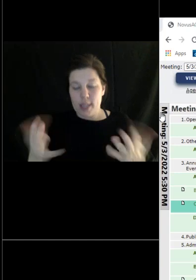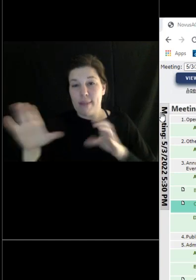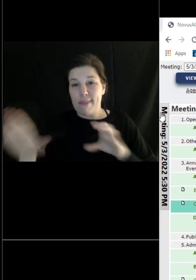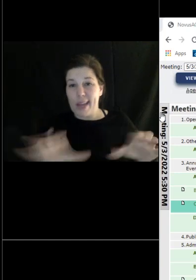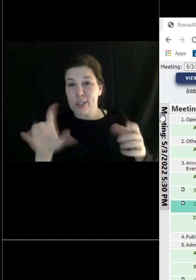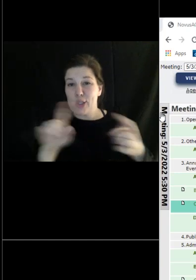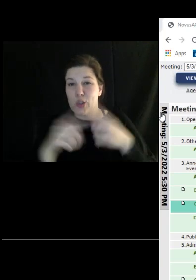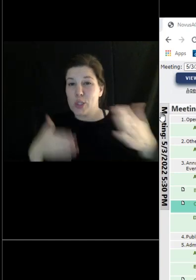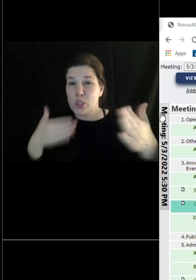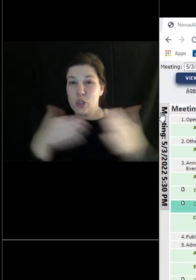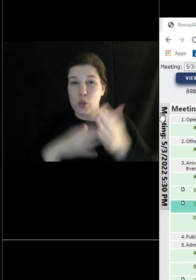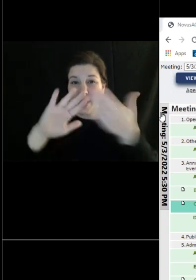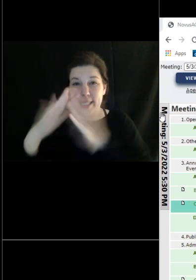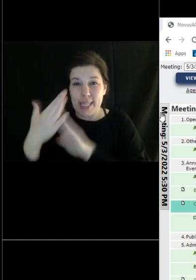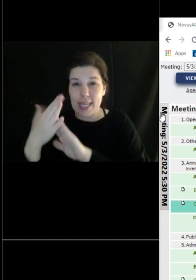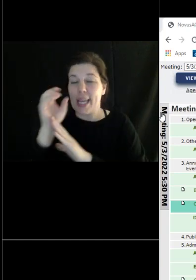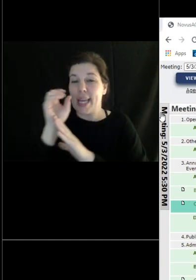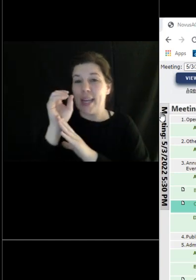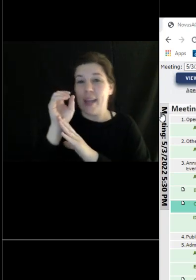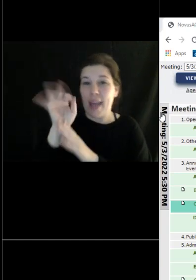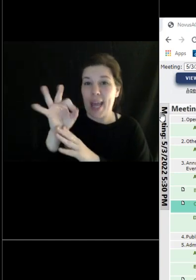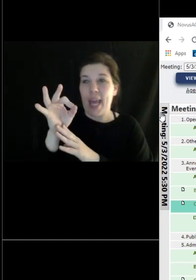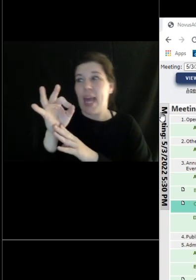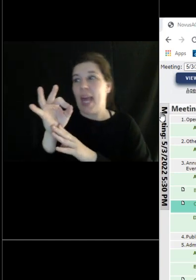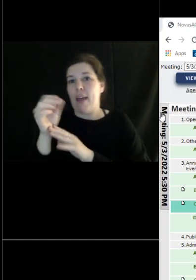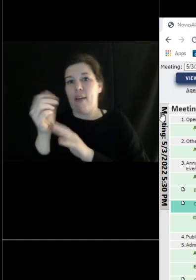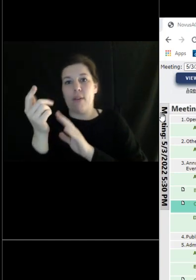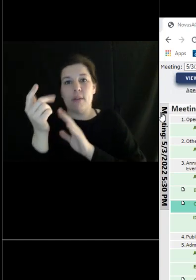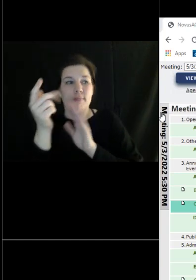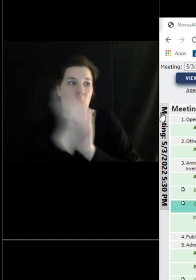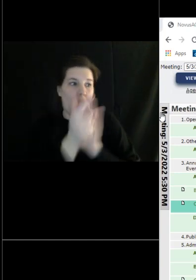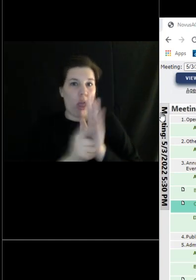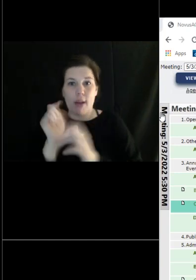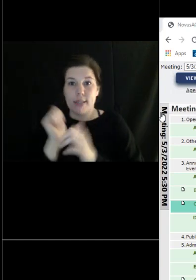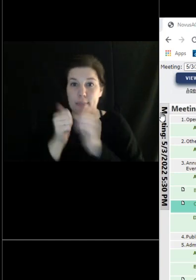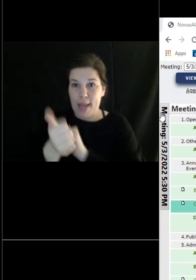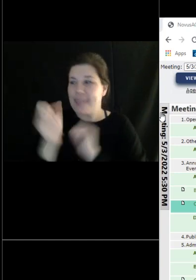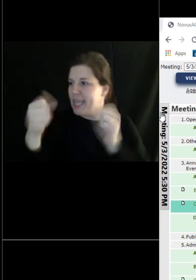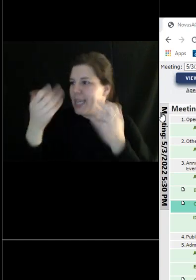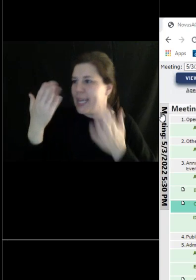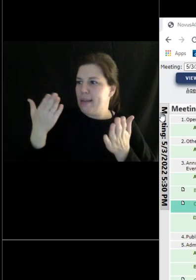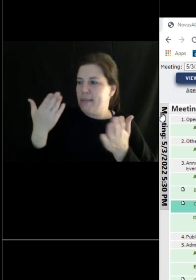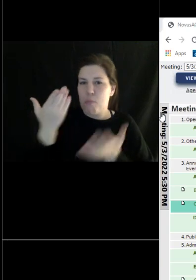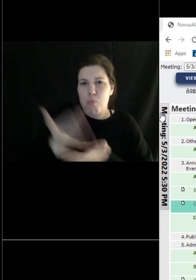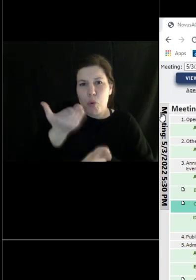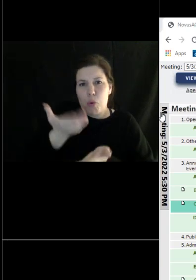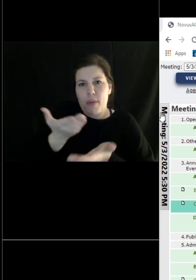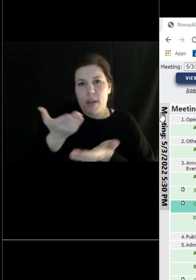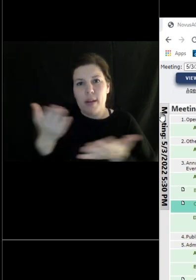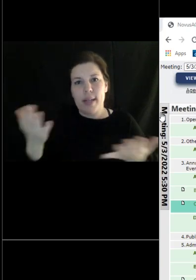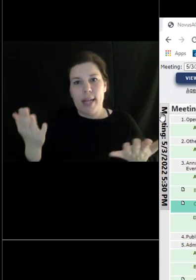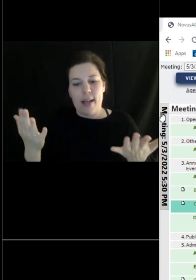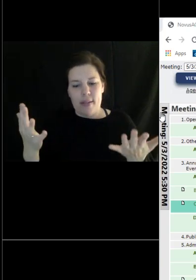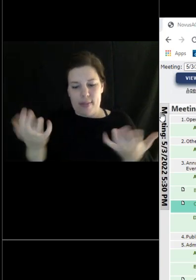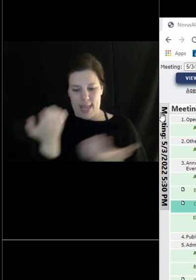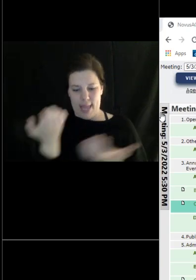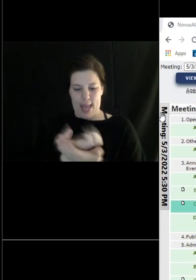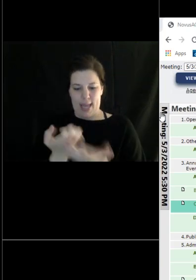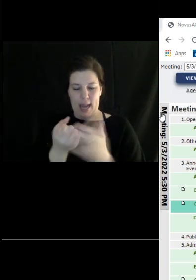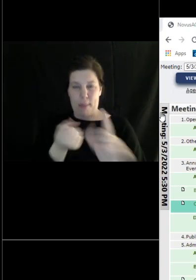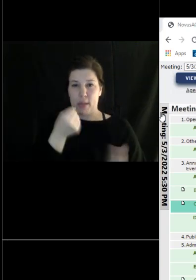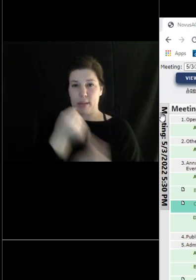if ordinances are passed that then go back and they can prove damage their economic impact of the business. Another, again,